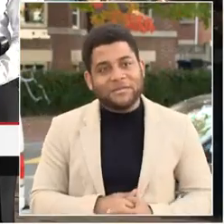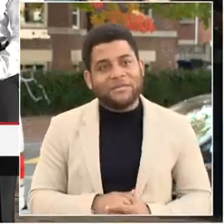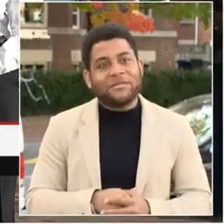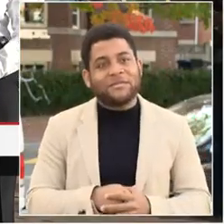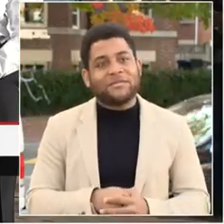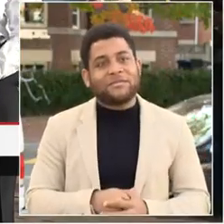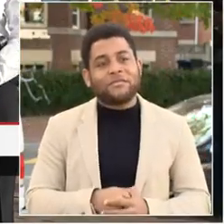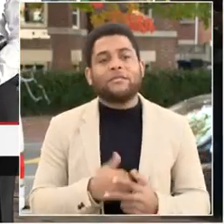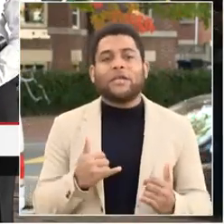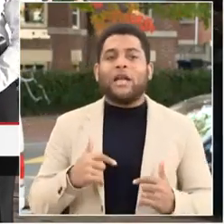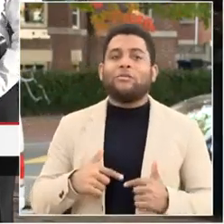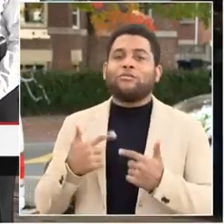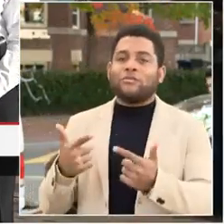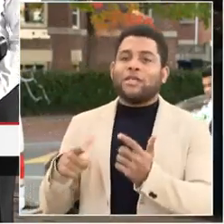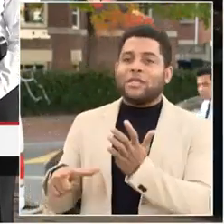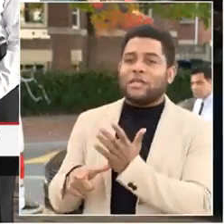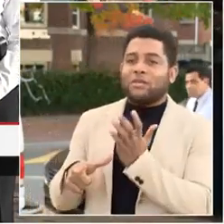more.